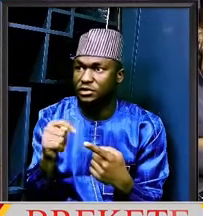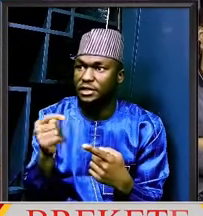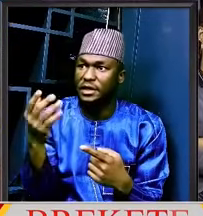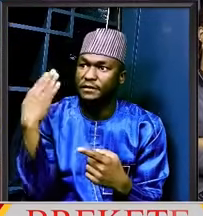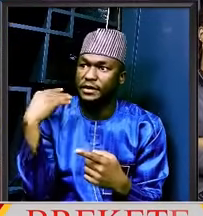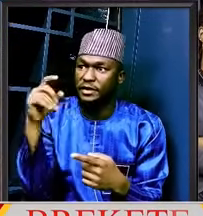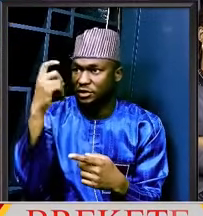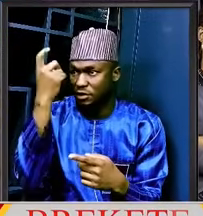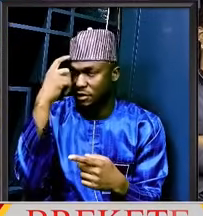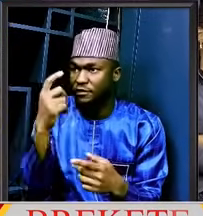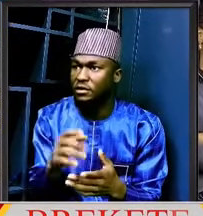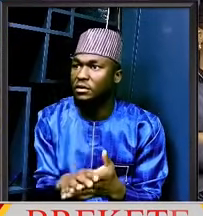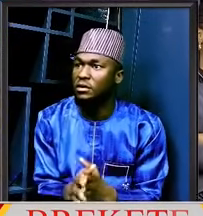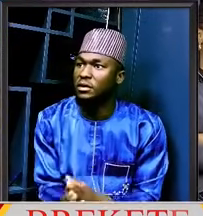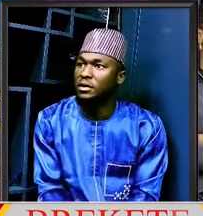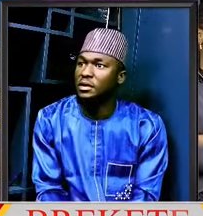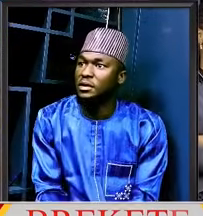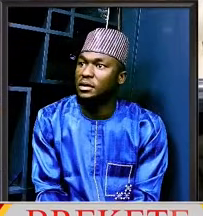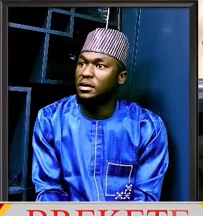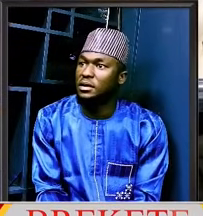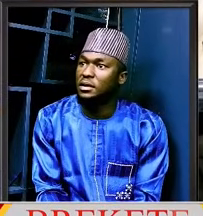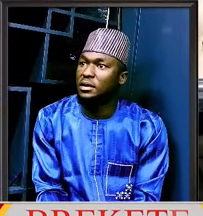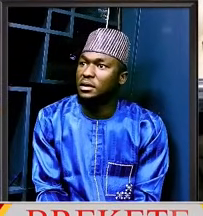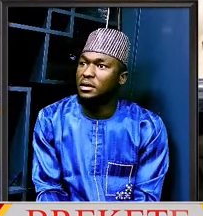Okay. So